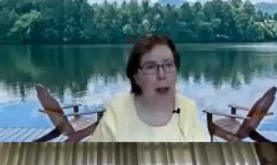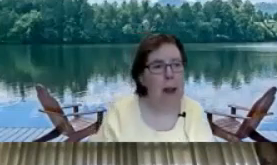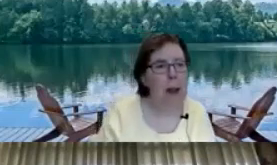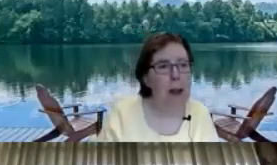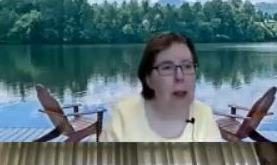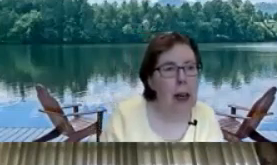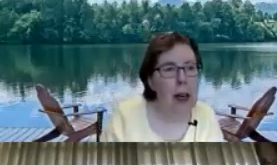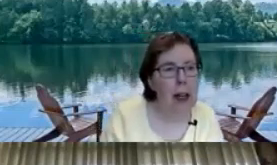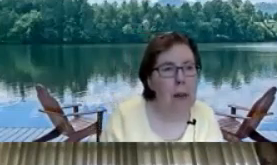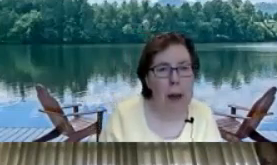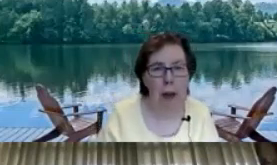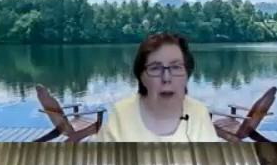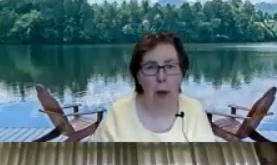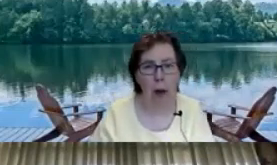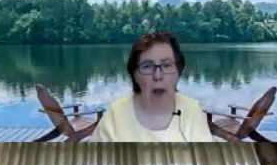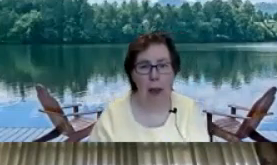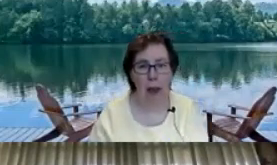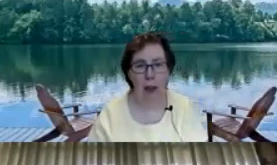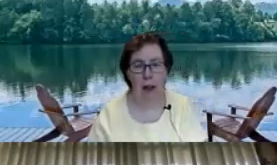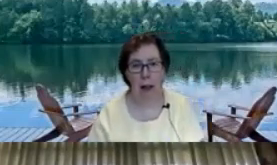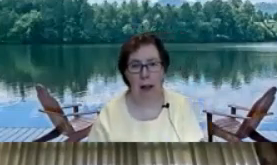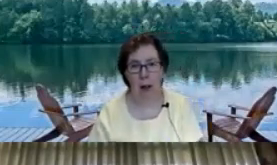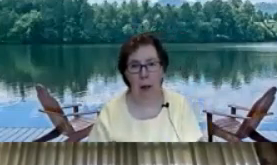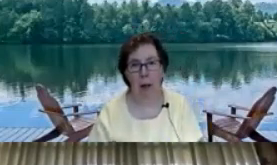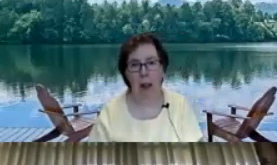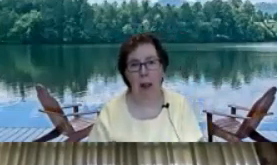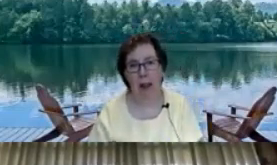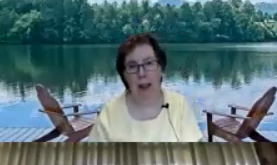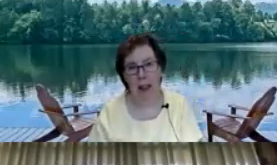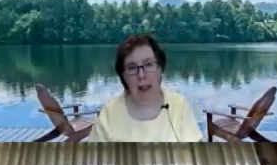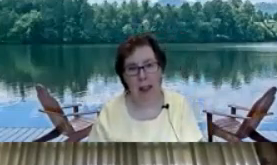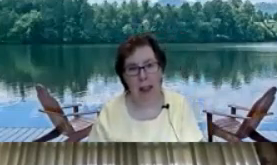would find on your smartphone. So he's comparing that to what we look at every day.